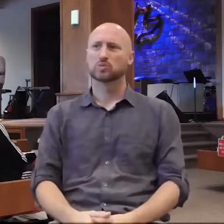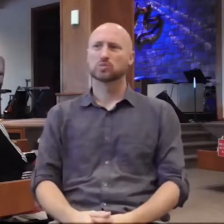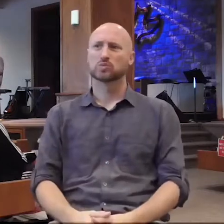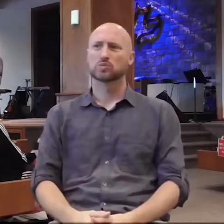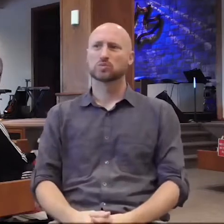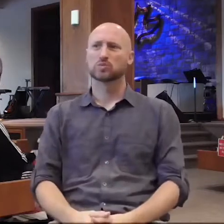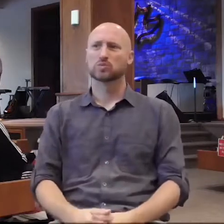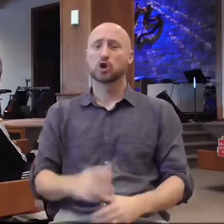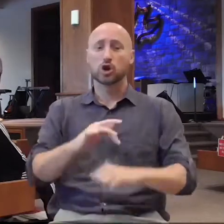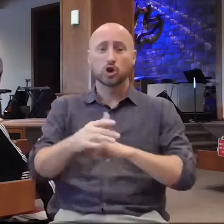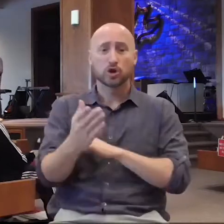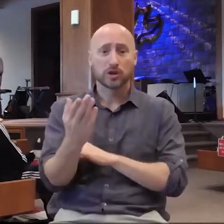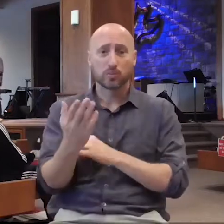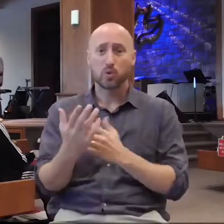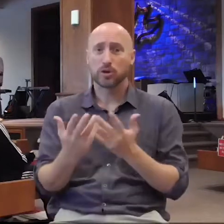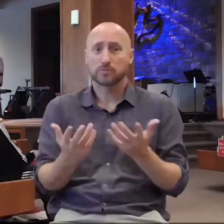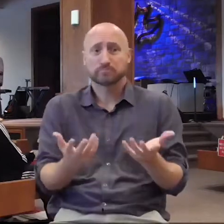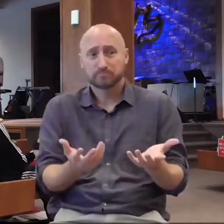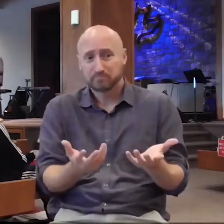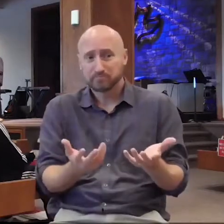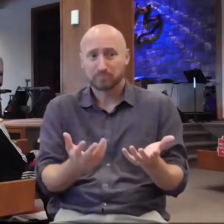Early in the morning.